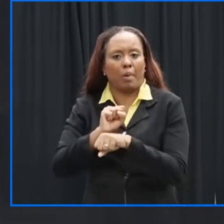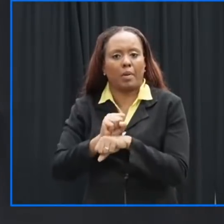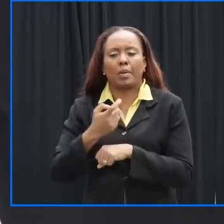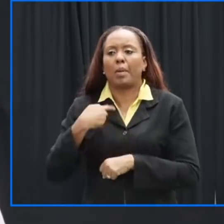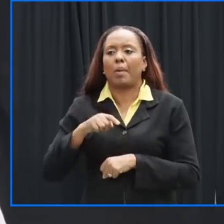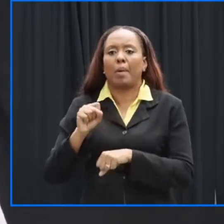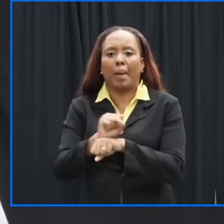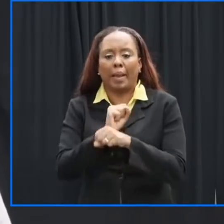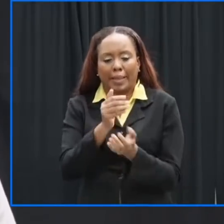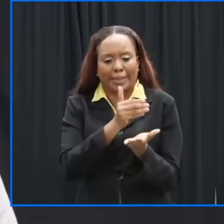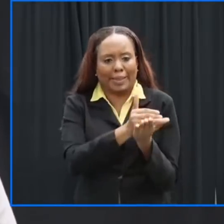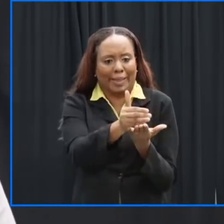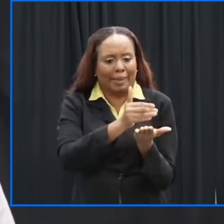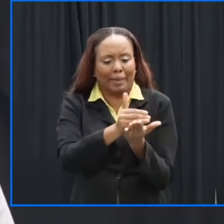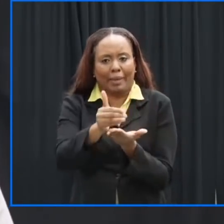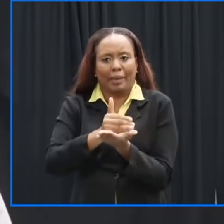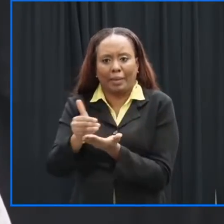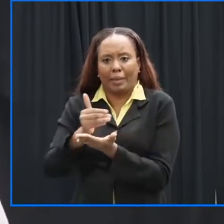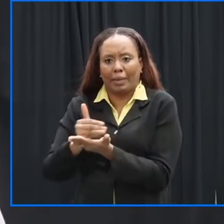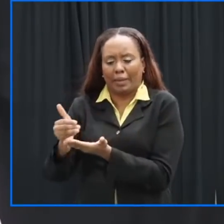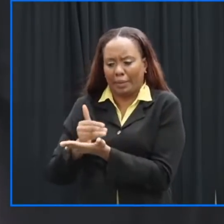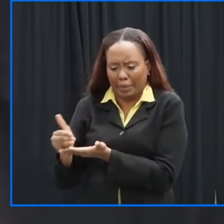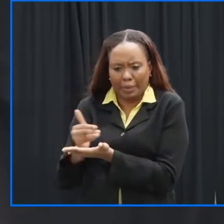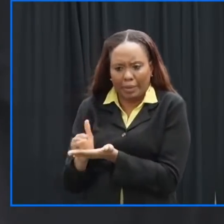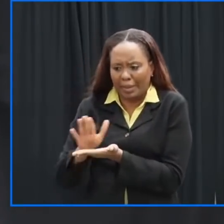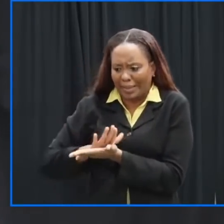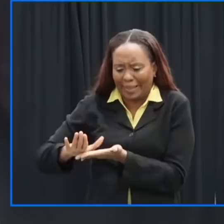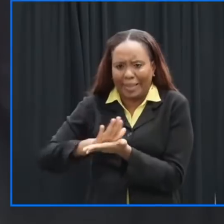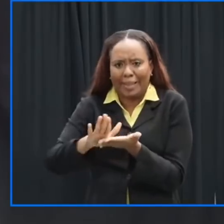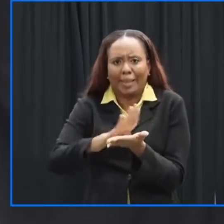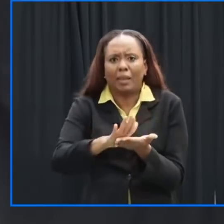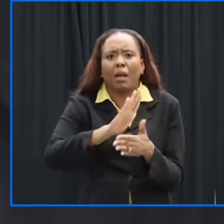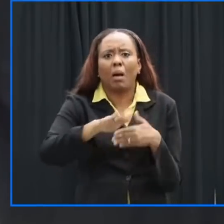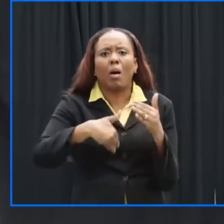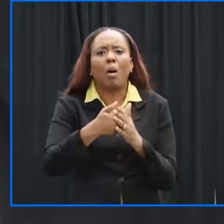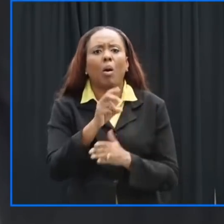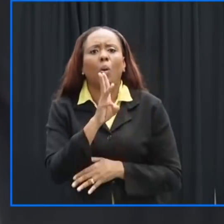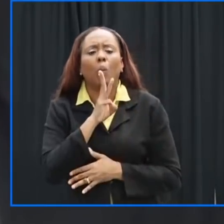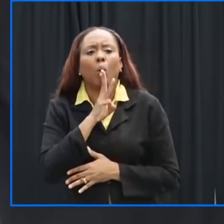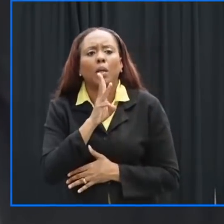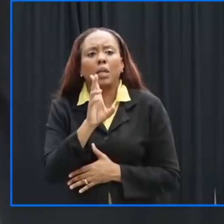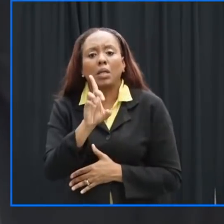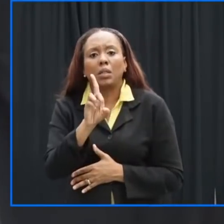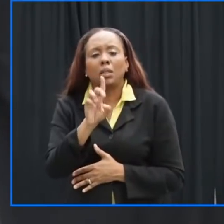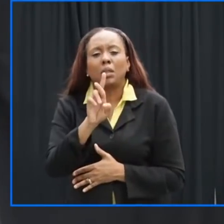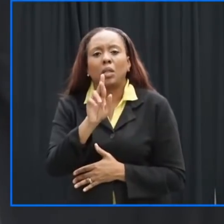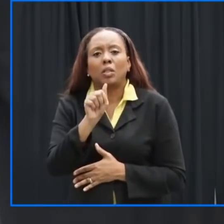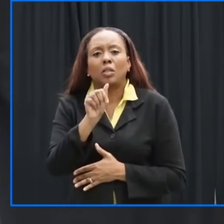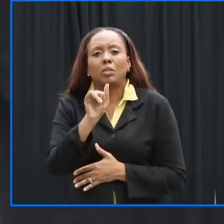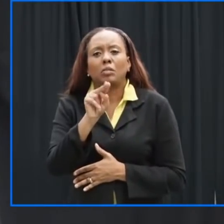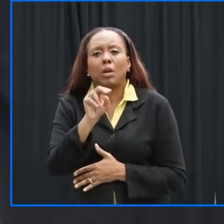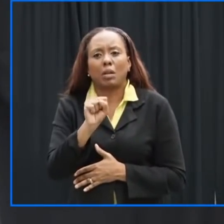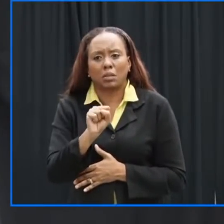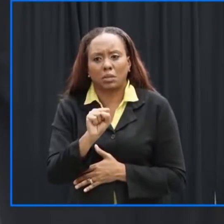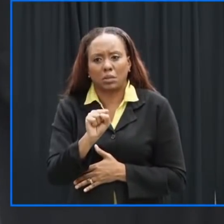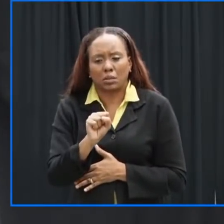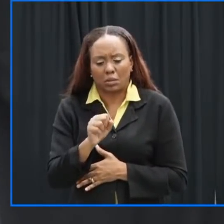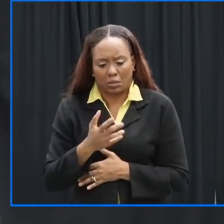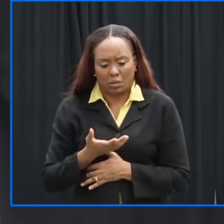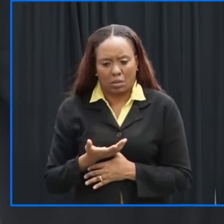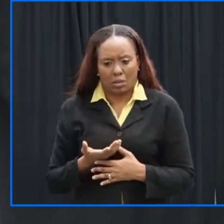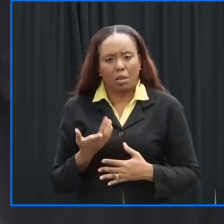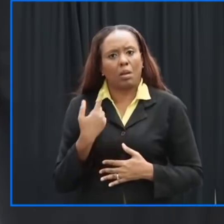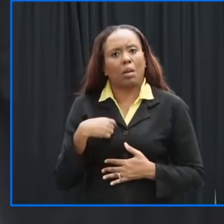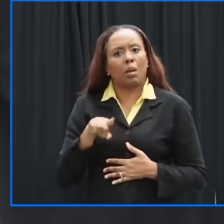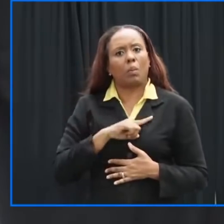assiduously to clear all of the necessary waterfalls and drains, and we are confident